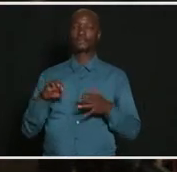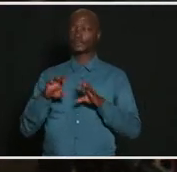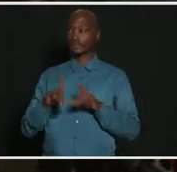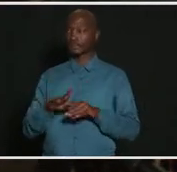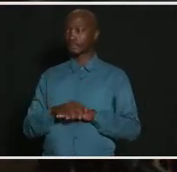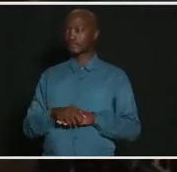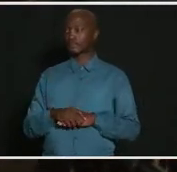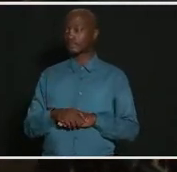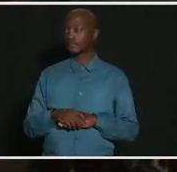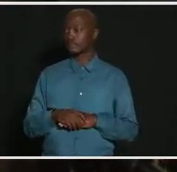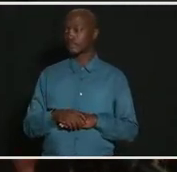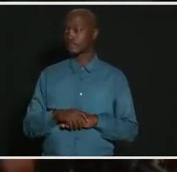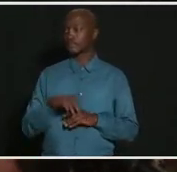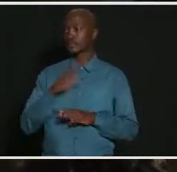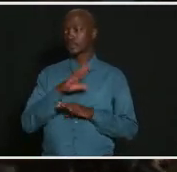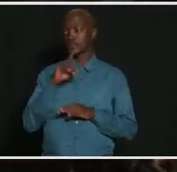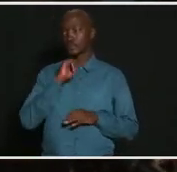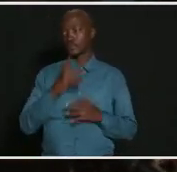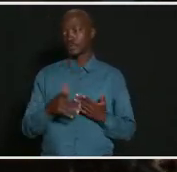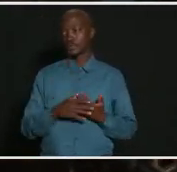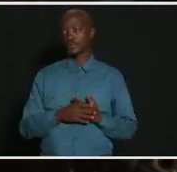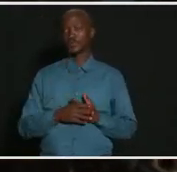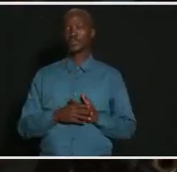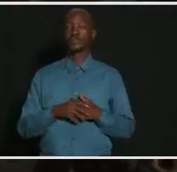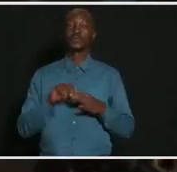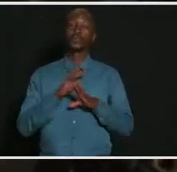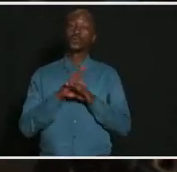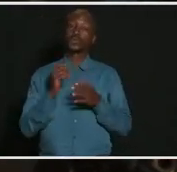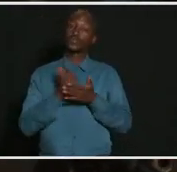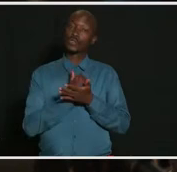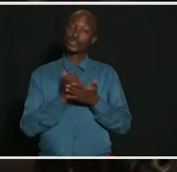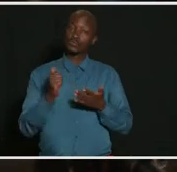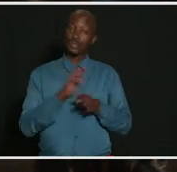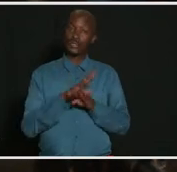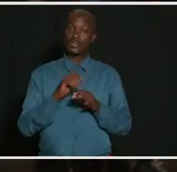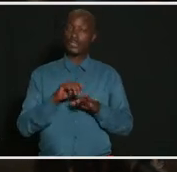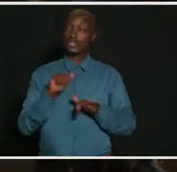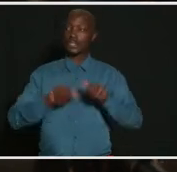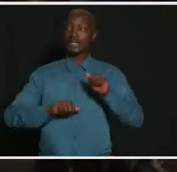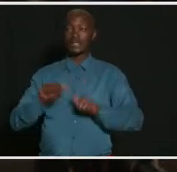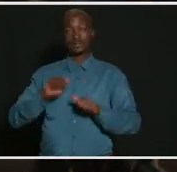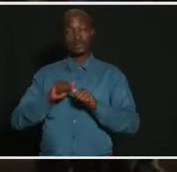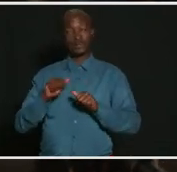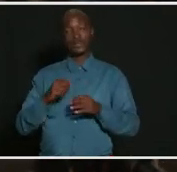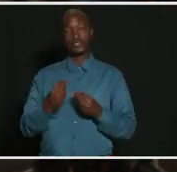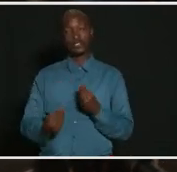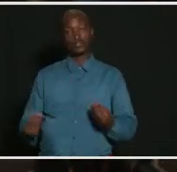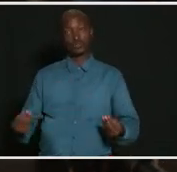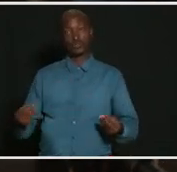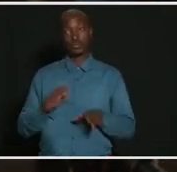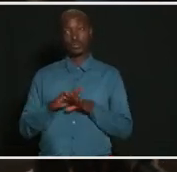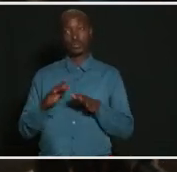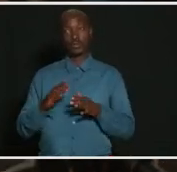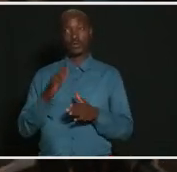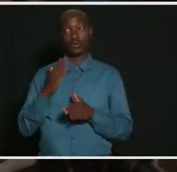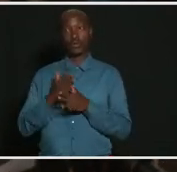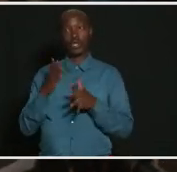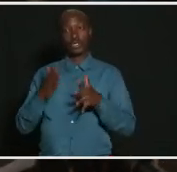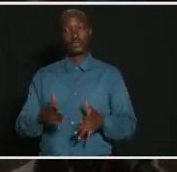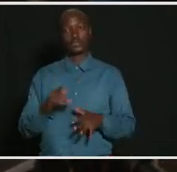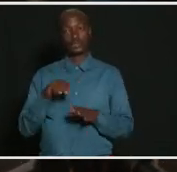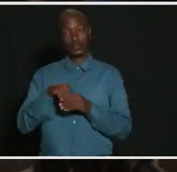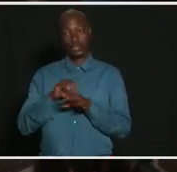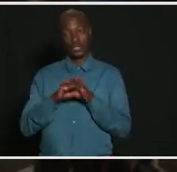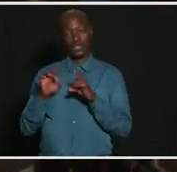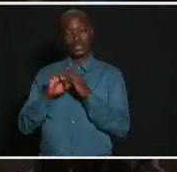assessments prove to be useful would registration and assessments of homeschool children overburden the workers and staff within